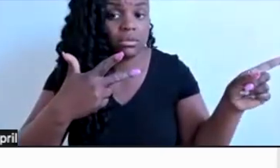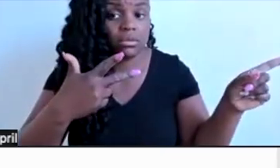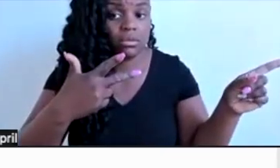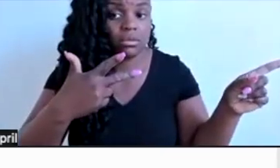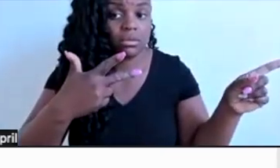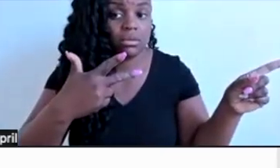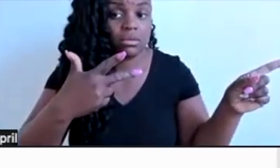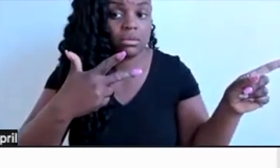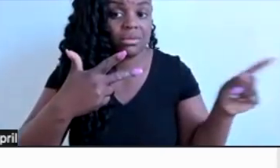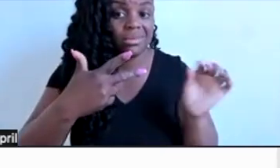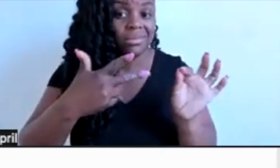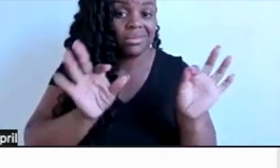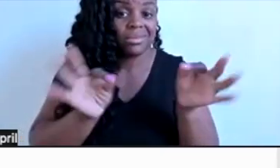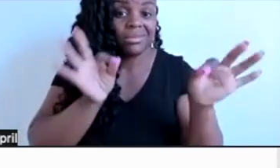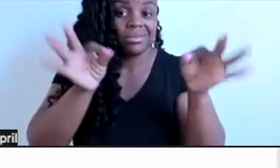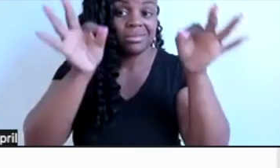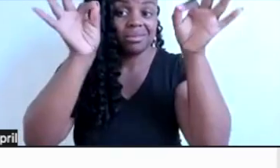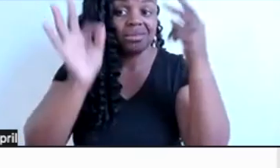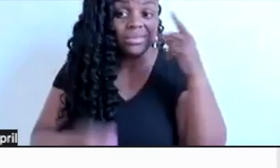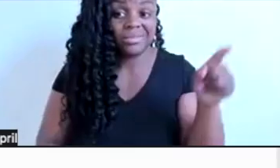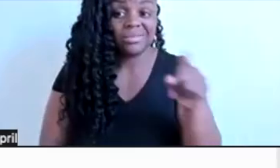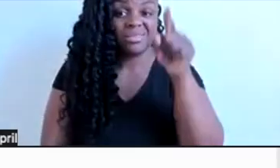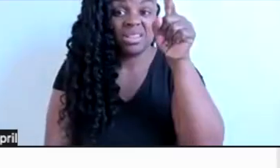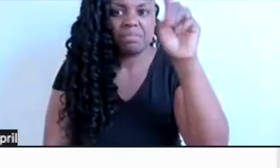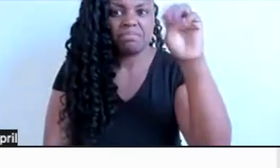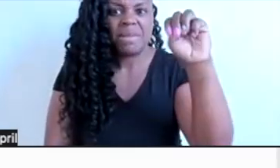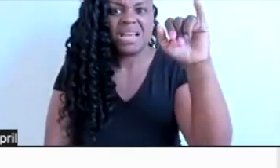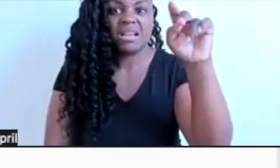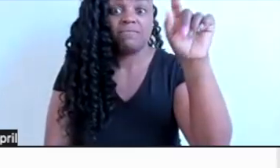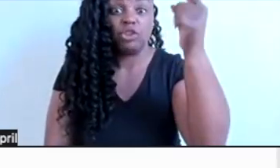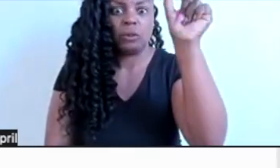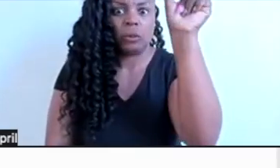want to turn the electricity back on, you should contact the utility company.